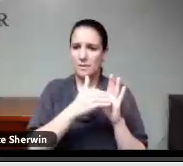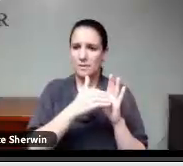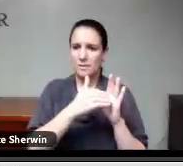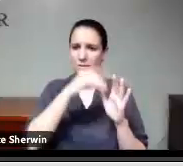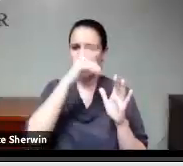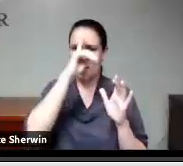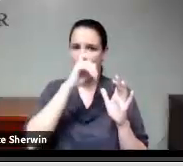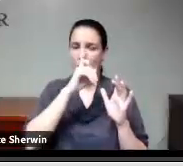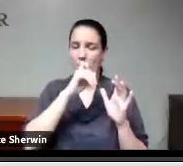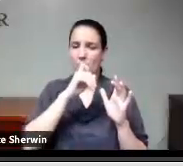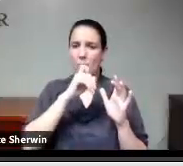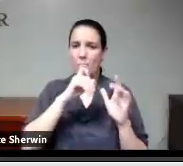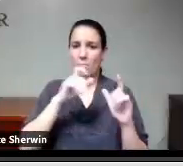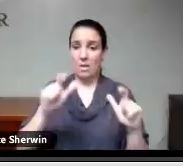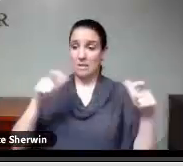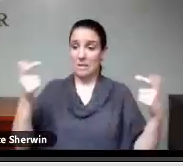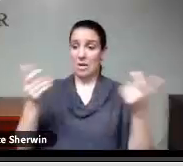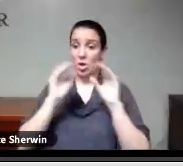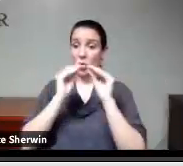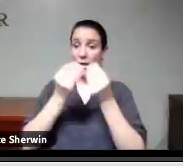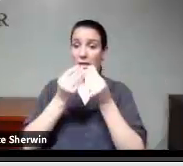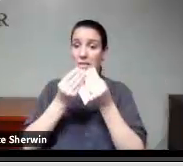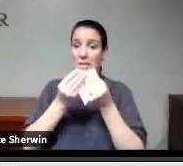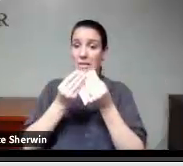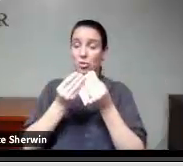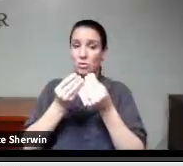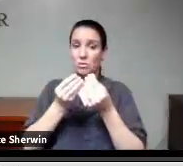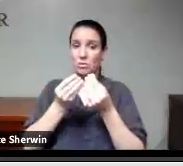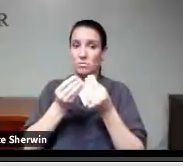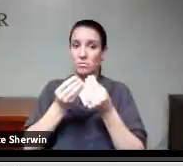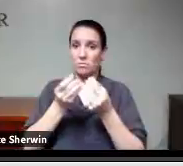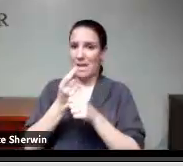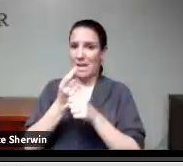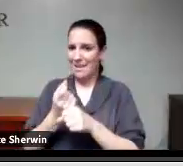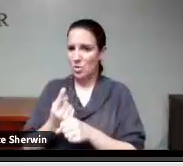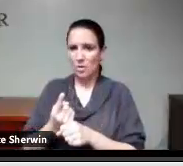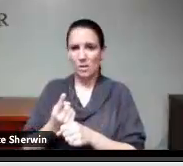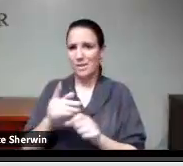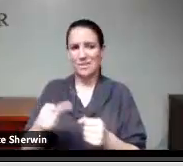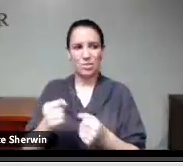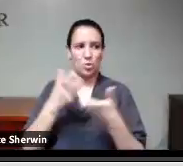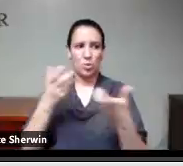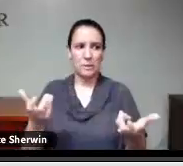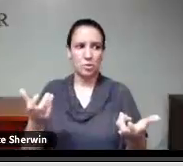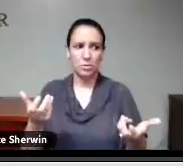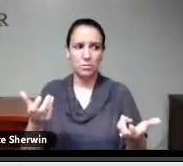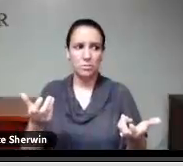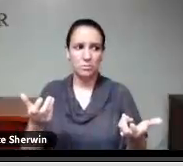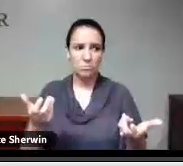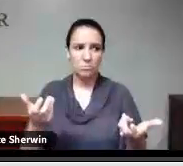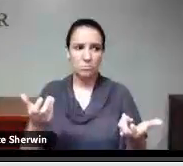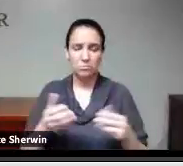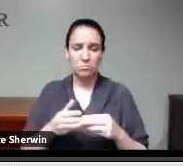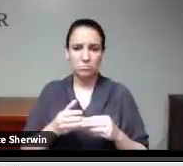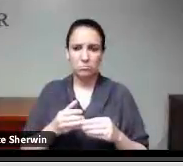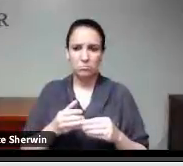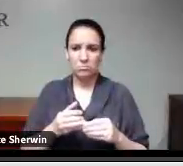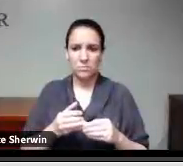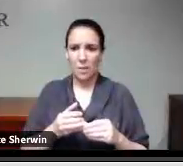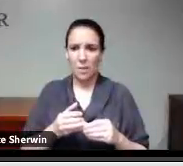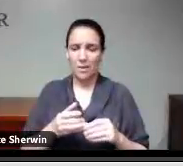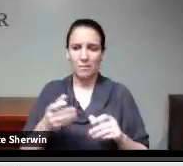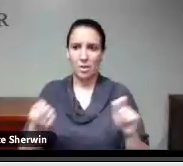that's a large organizational climate assessment annually is just too much. You can't really expect a significant change to